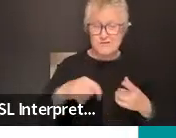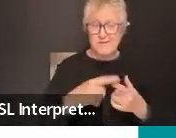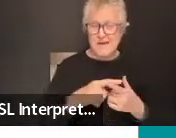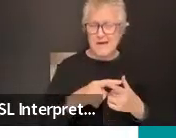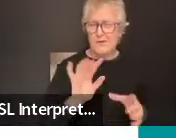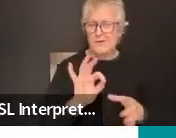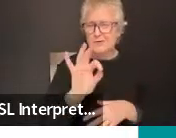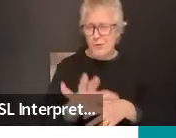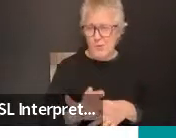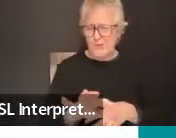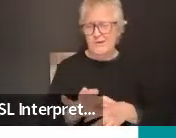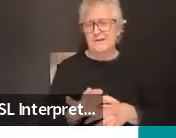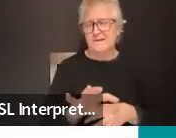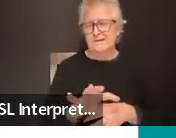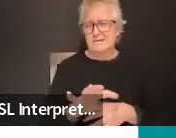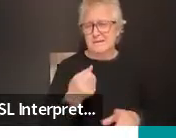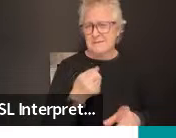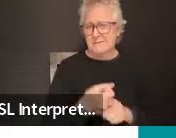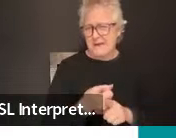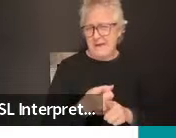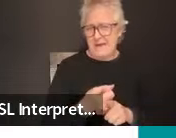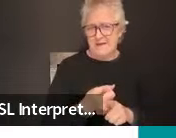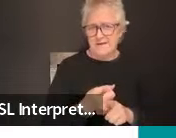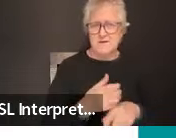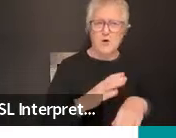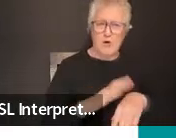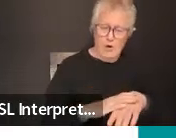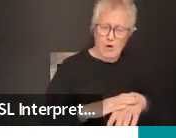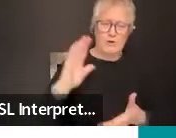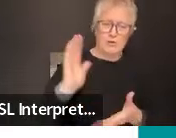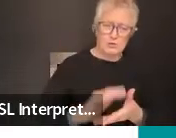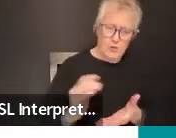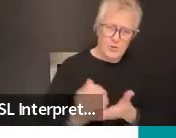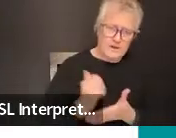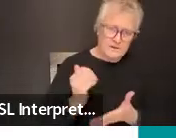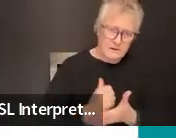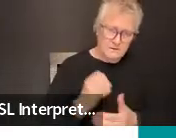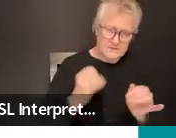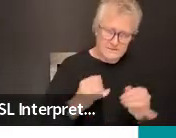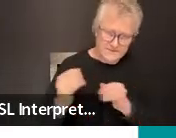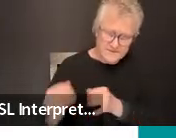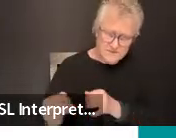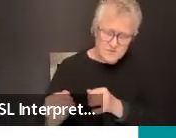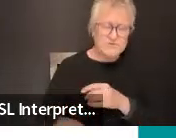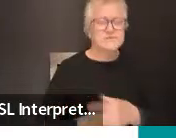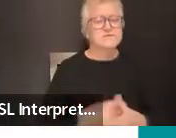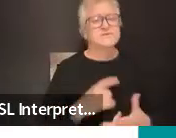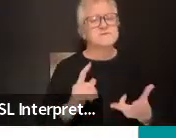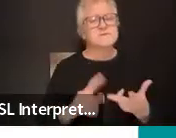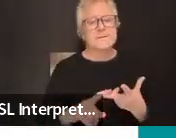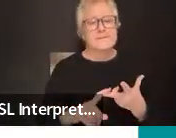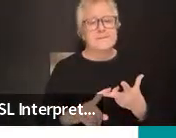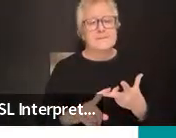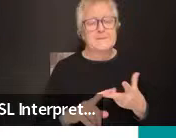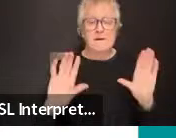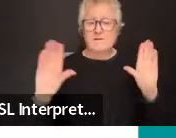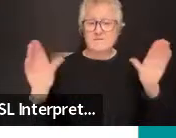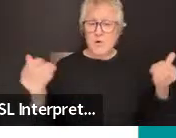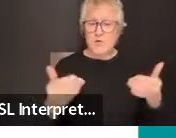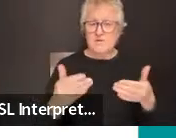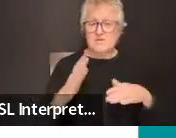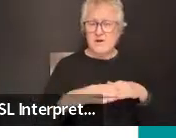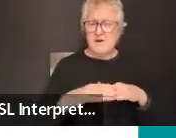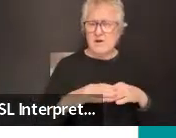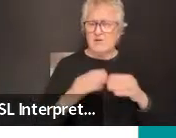on the landscape, facilitate accessible public commentary for diverse communities, address food deserts and